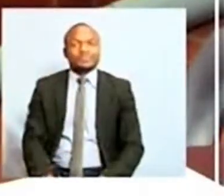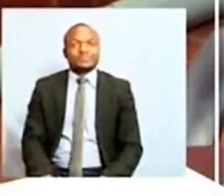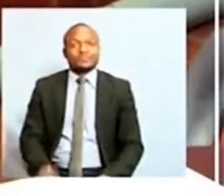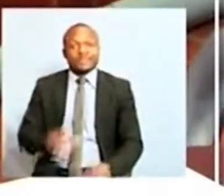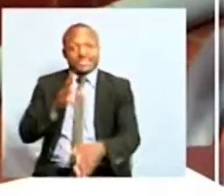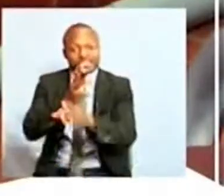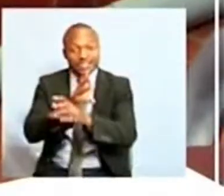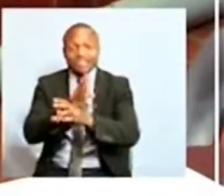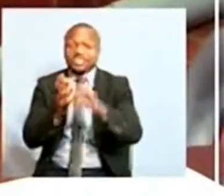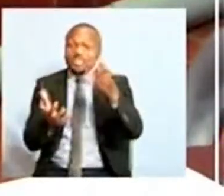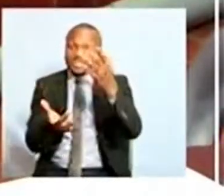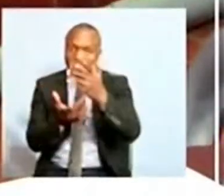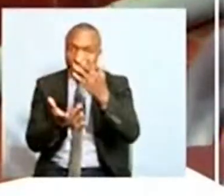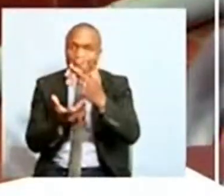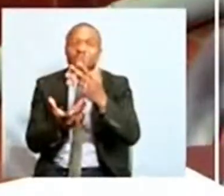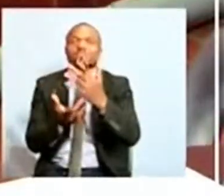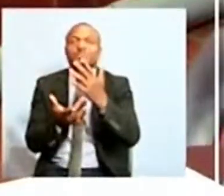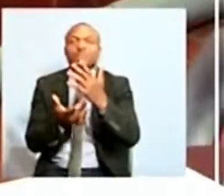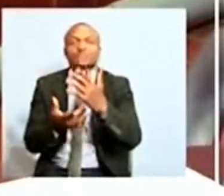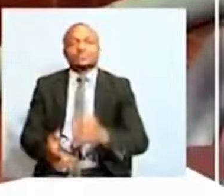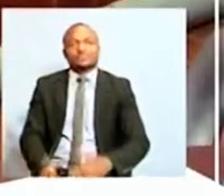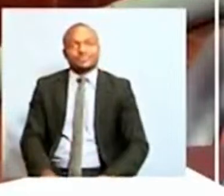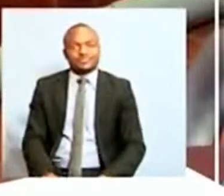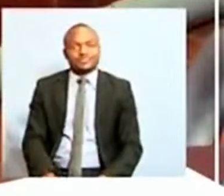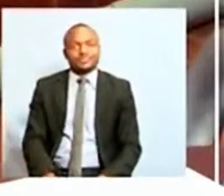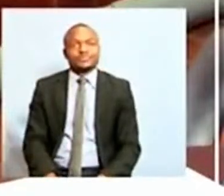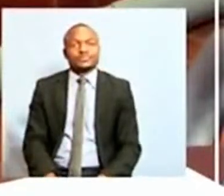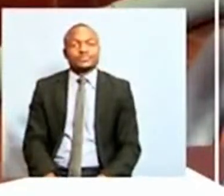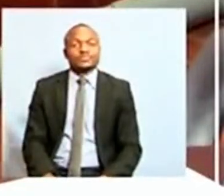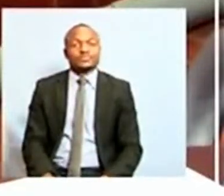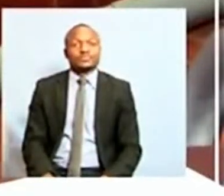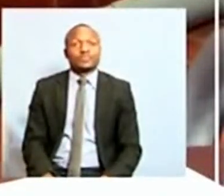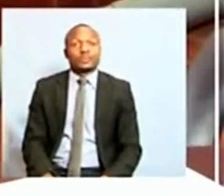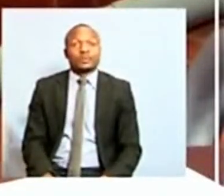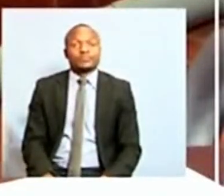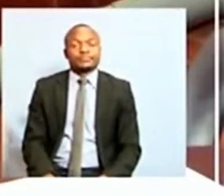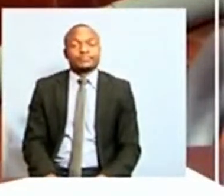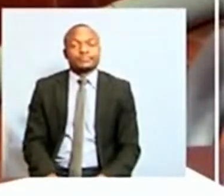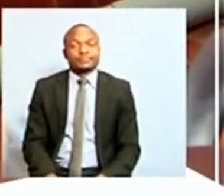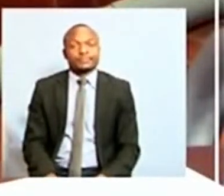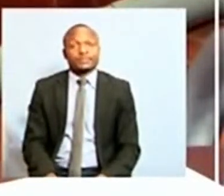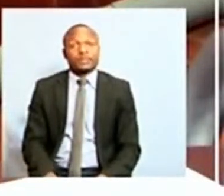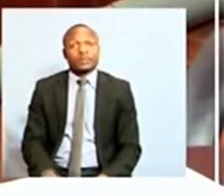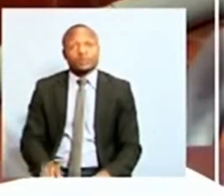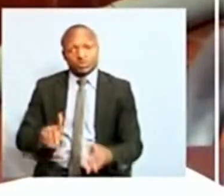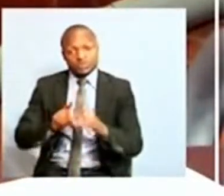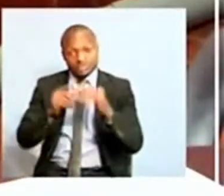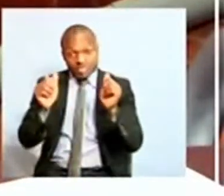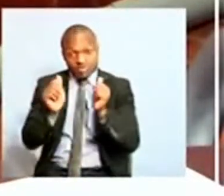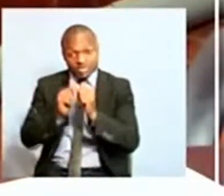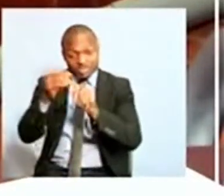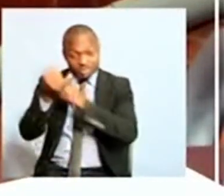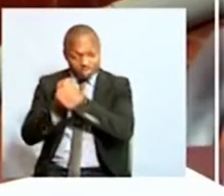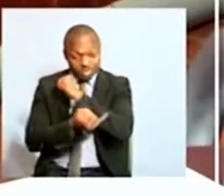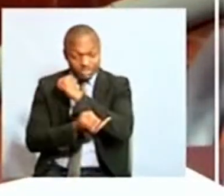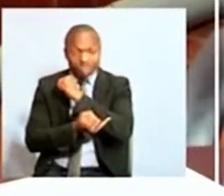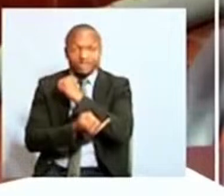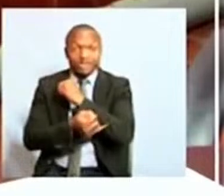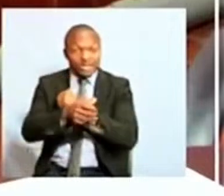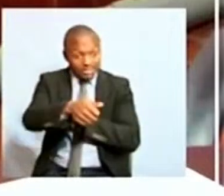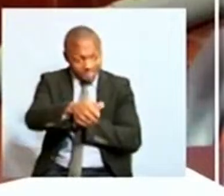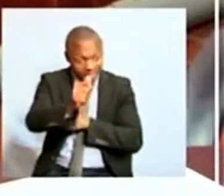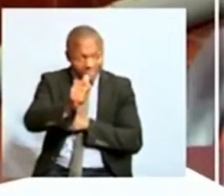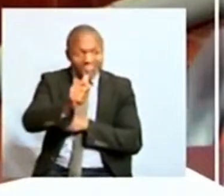Science and Technology. We will have introductions, yourselves